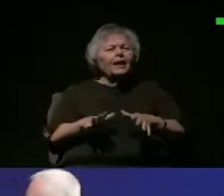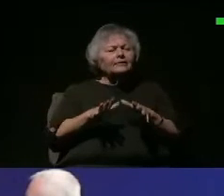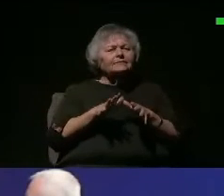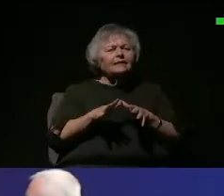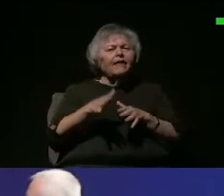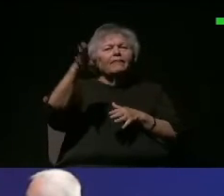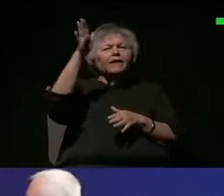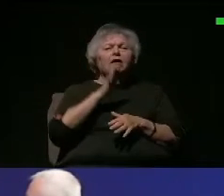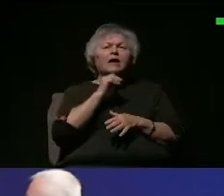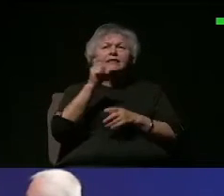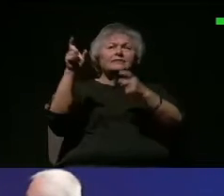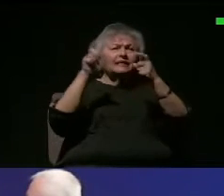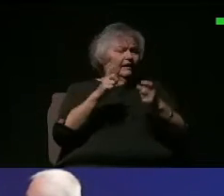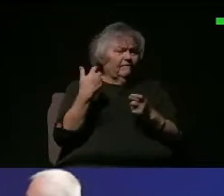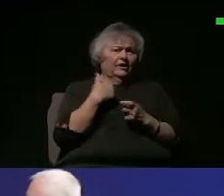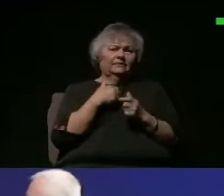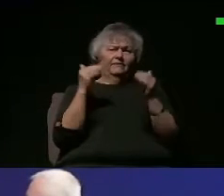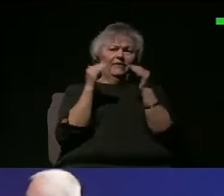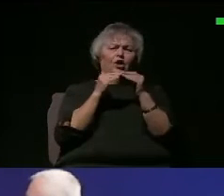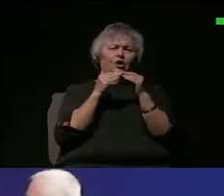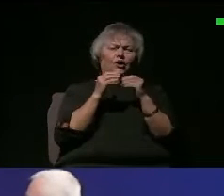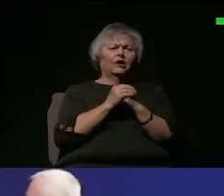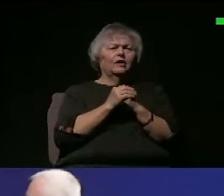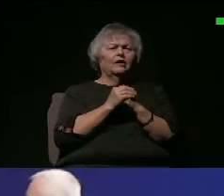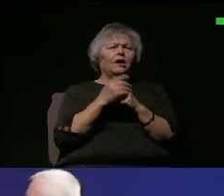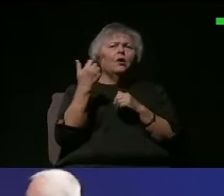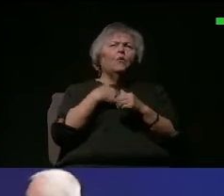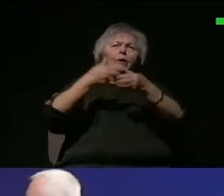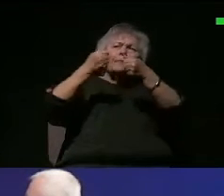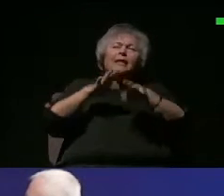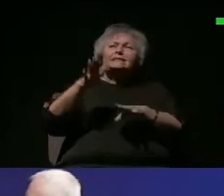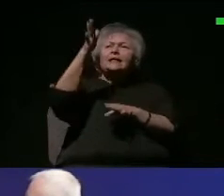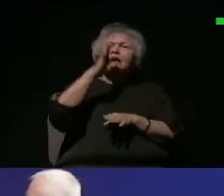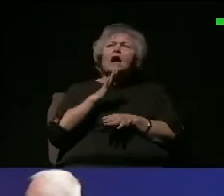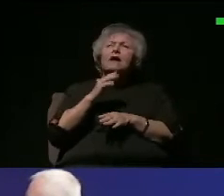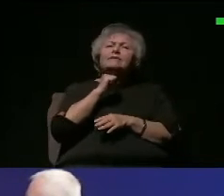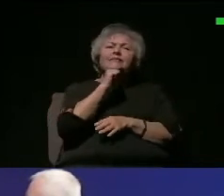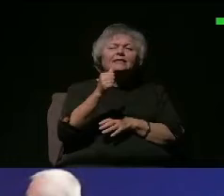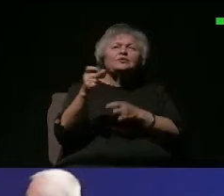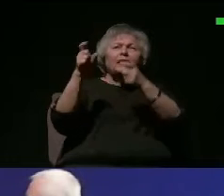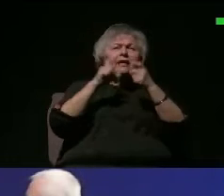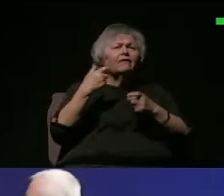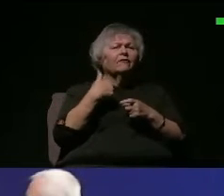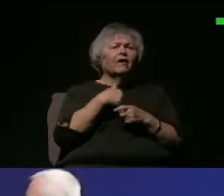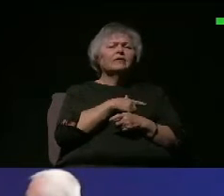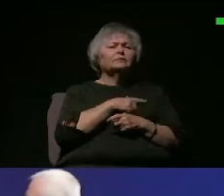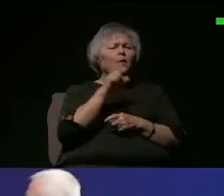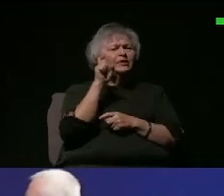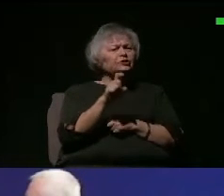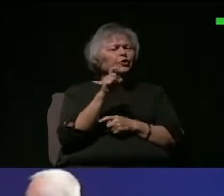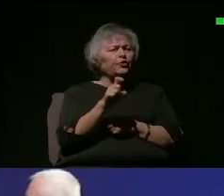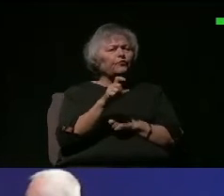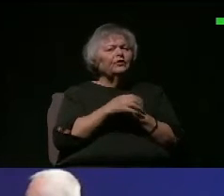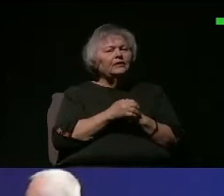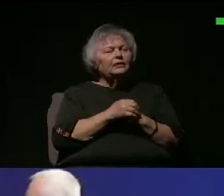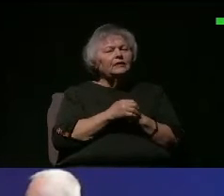is fair. We're blessed that God doesn't give us what we deserve, because if he did, we'd be lost forever. What God does